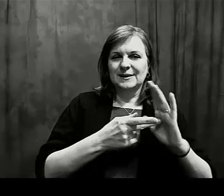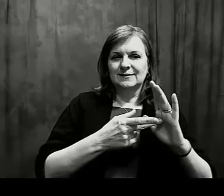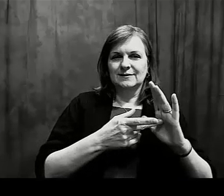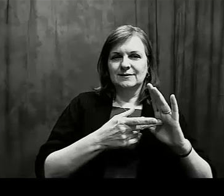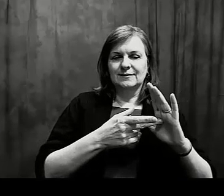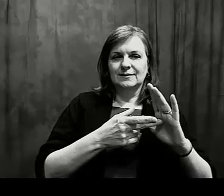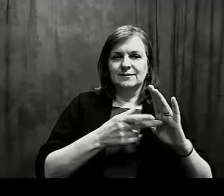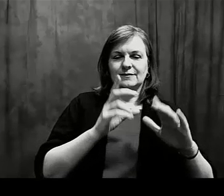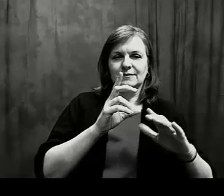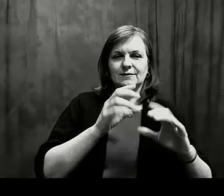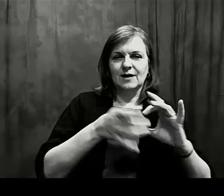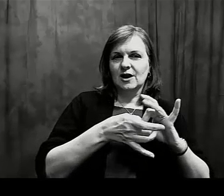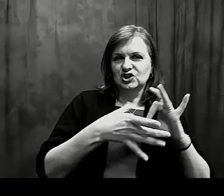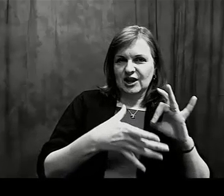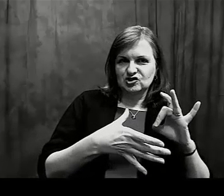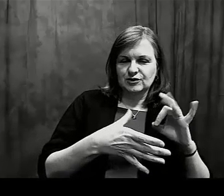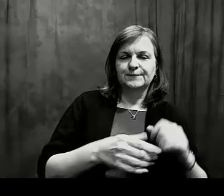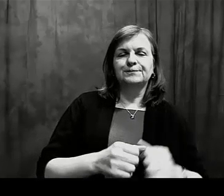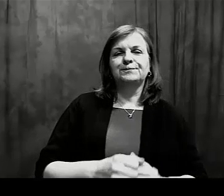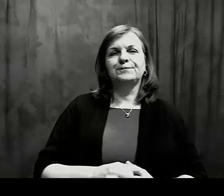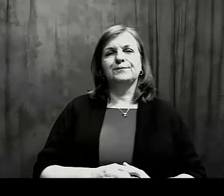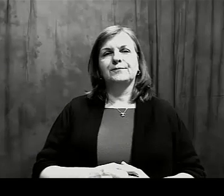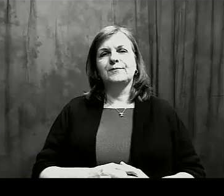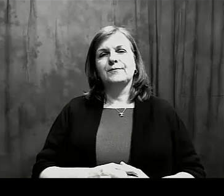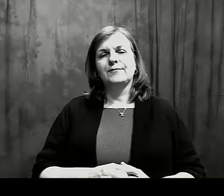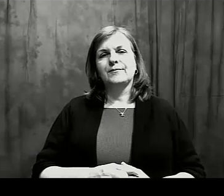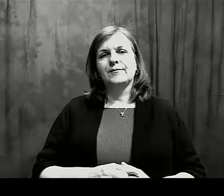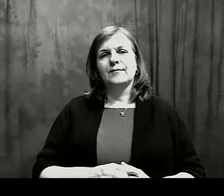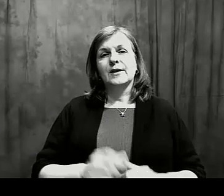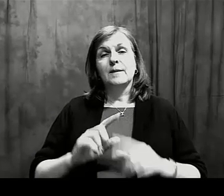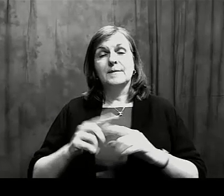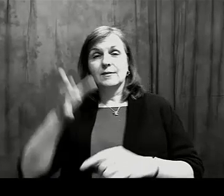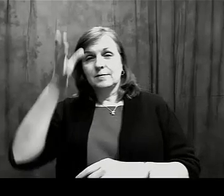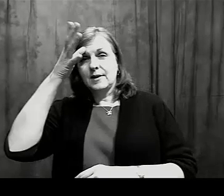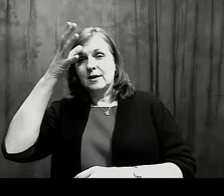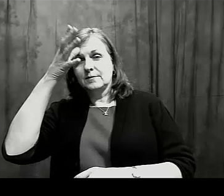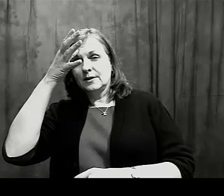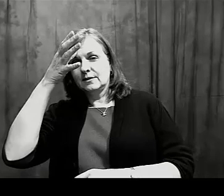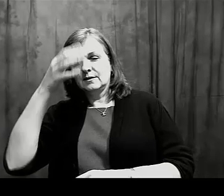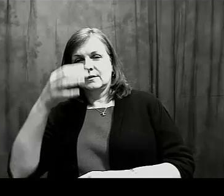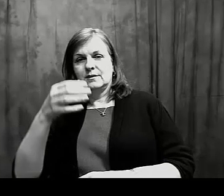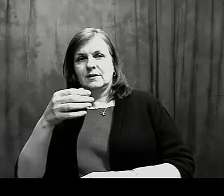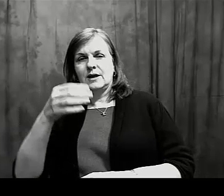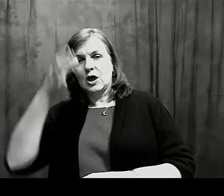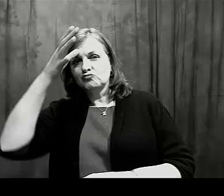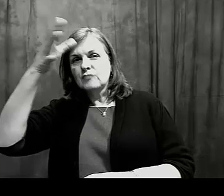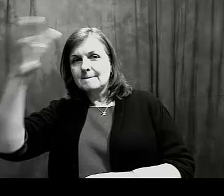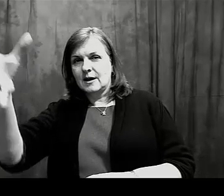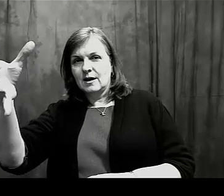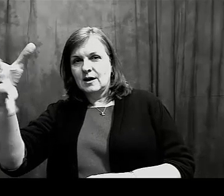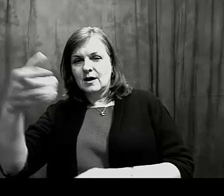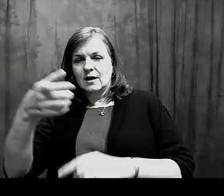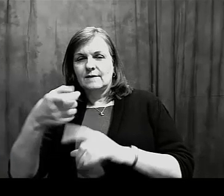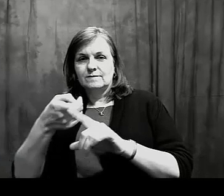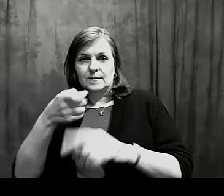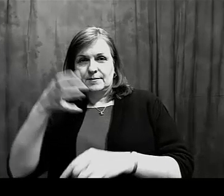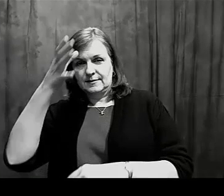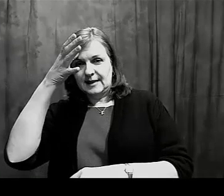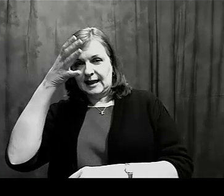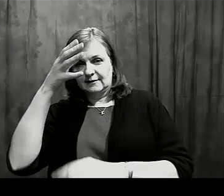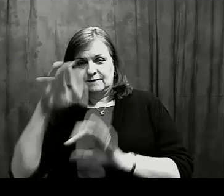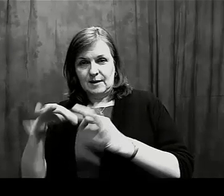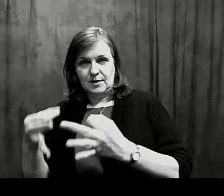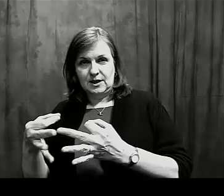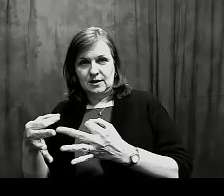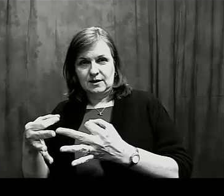open spaces or white colored spaces. For our paternal side, though, grandpa on our